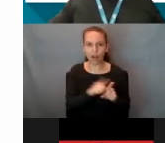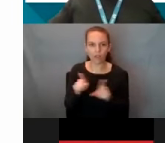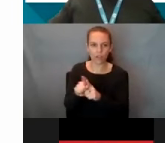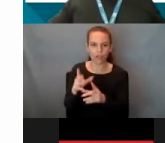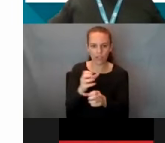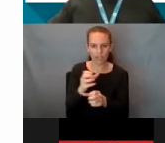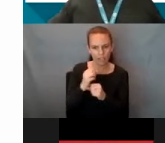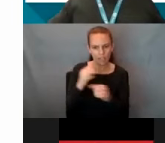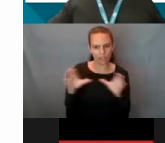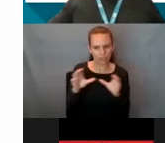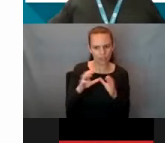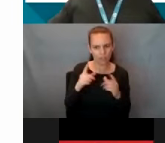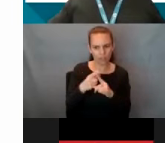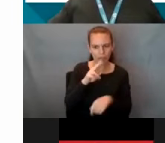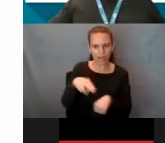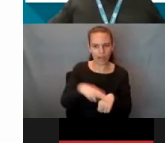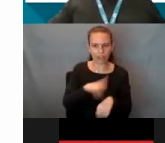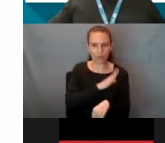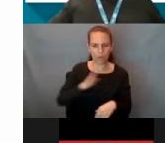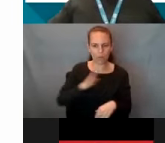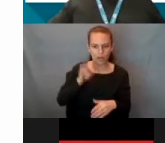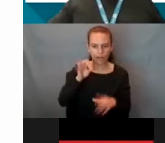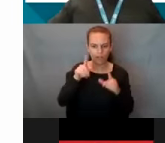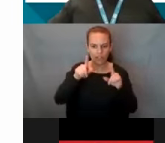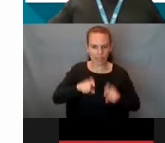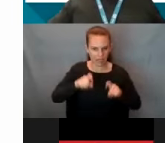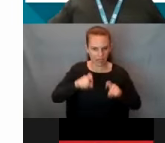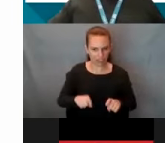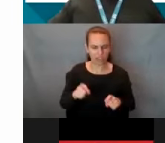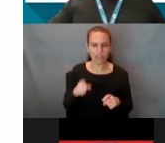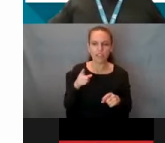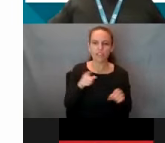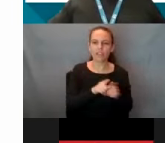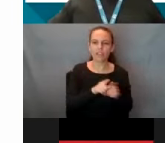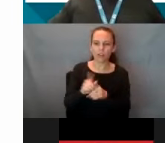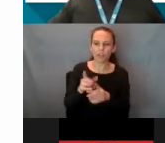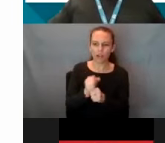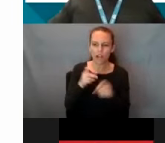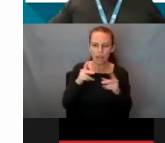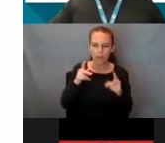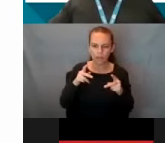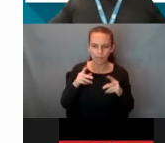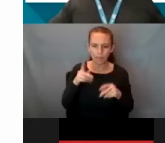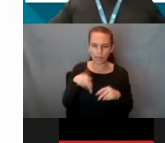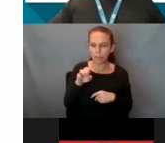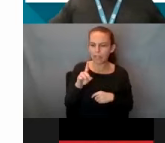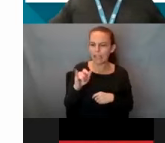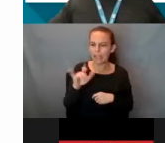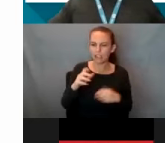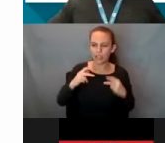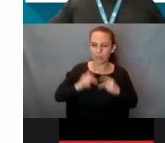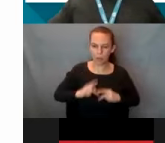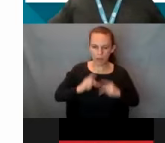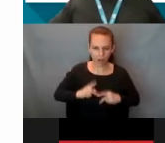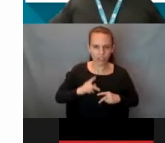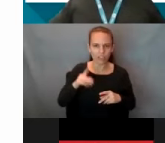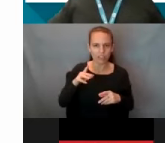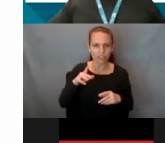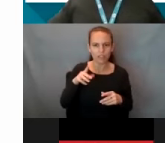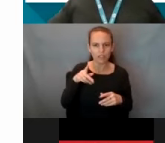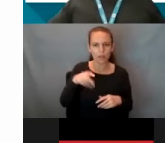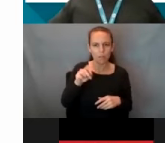Examinations. She subsequently held her postdoctoral medical fellowship in pediatric pulmonology at the Children's Hospital in Los Angeles,